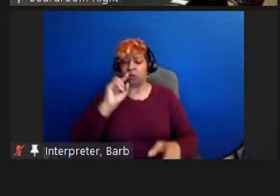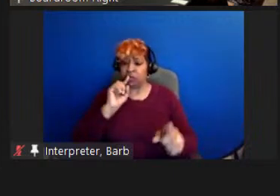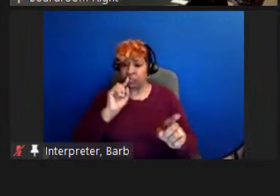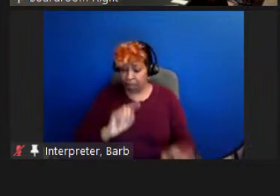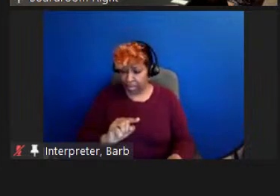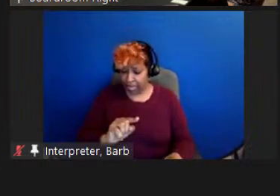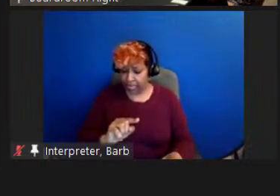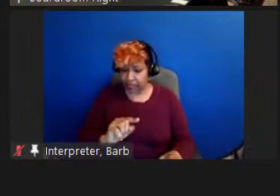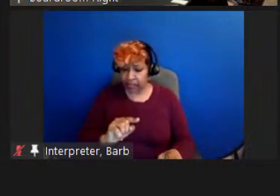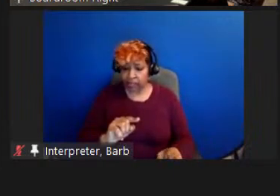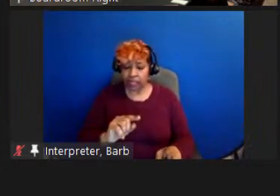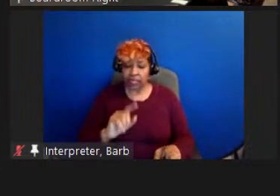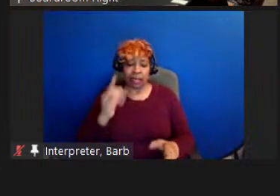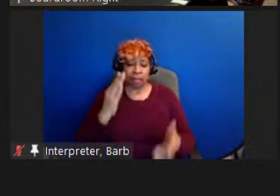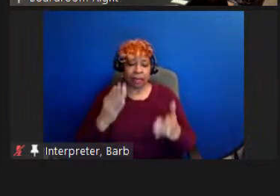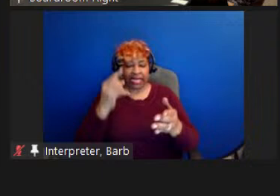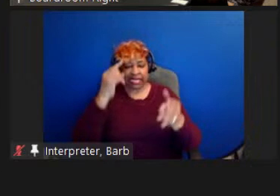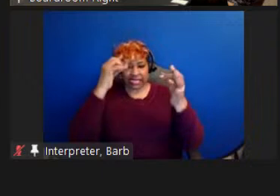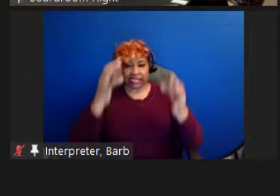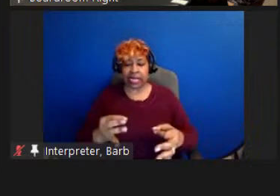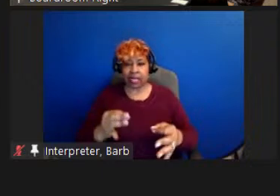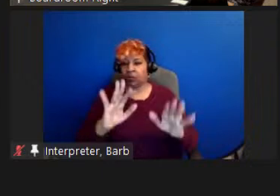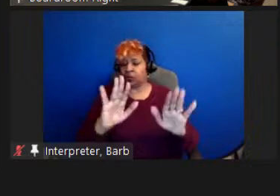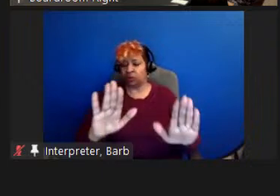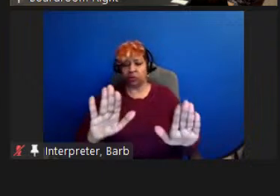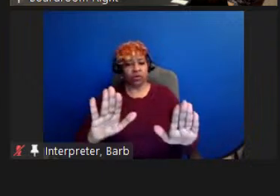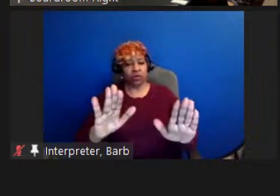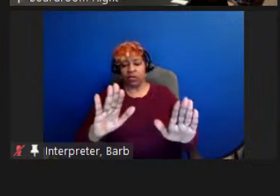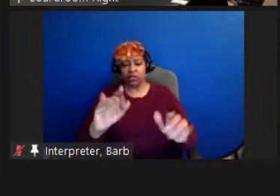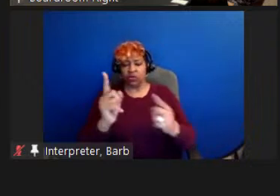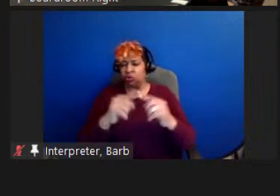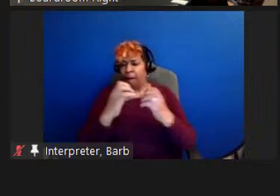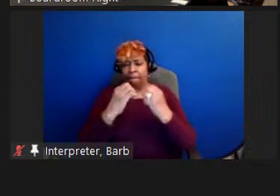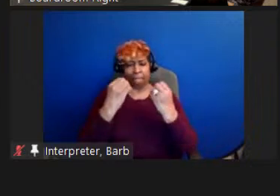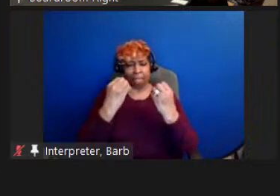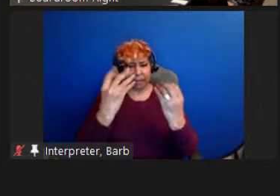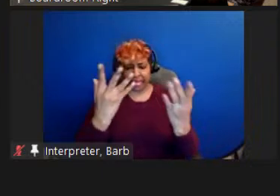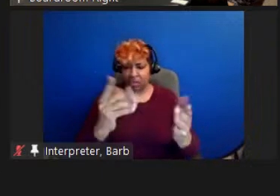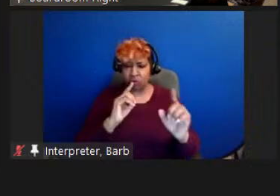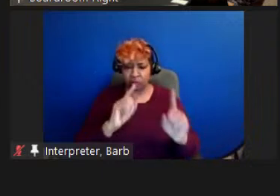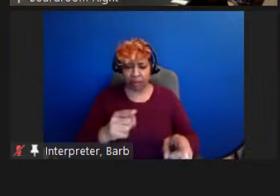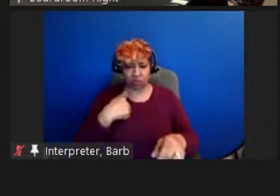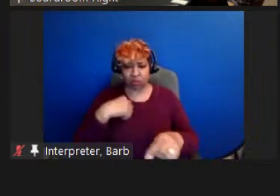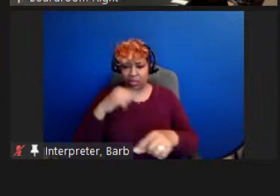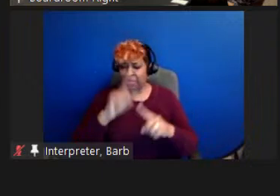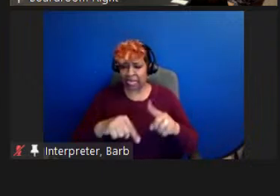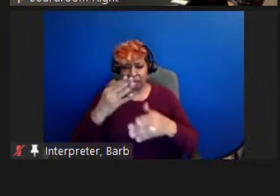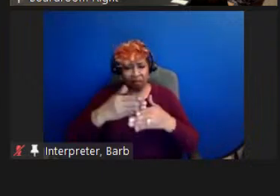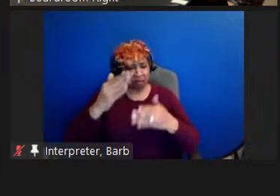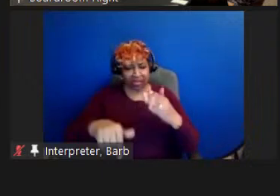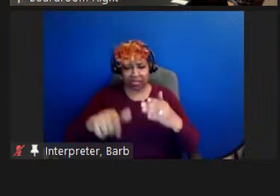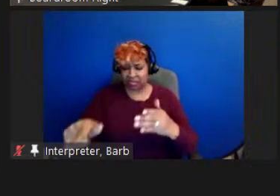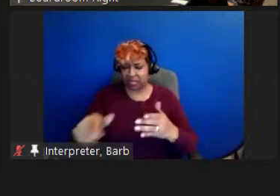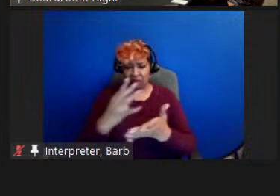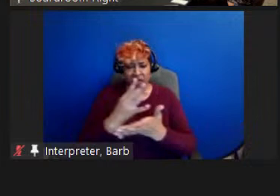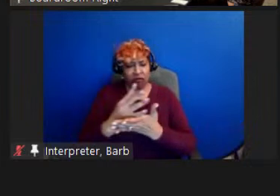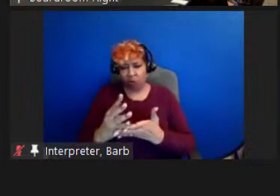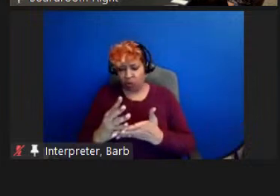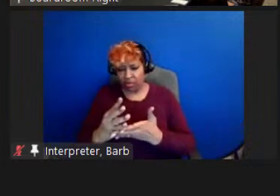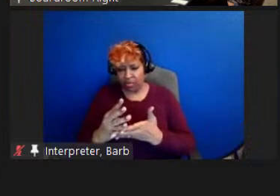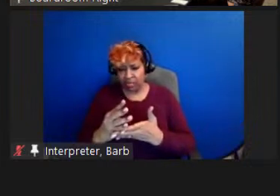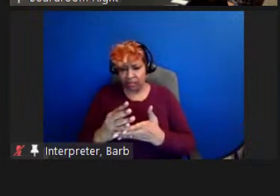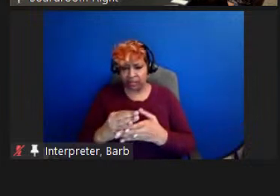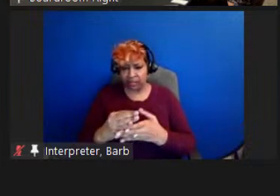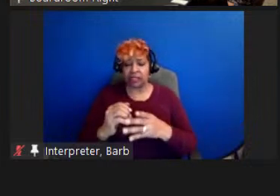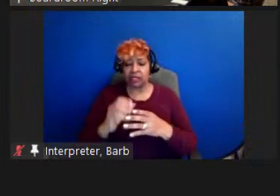may decide, hey, we've gotten way too many responses for us to try to get this done in a 4-week review cycle before we move to